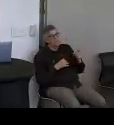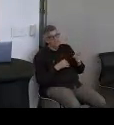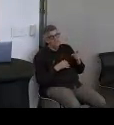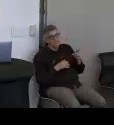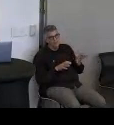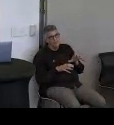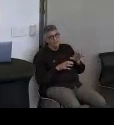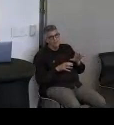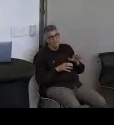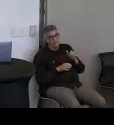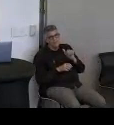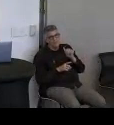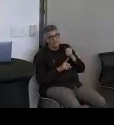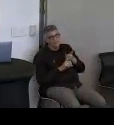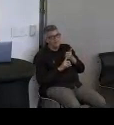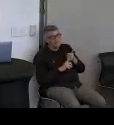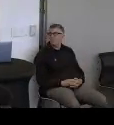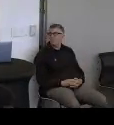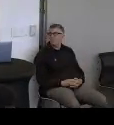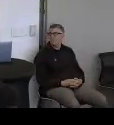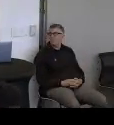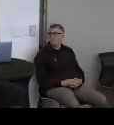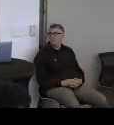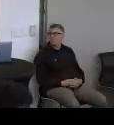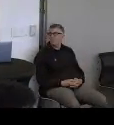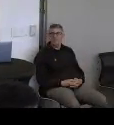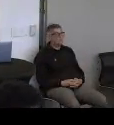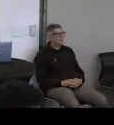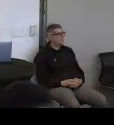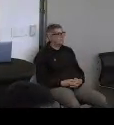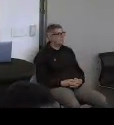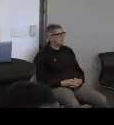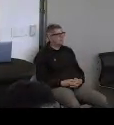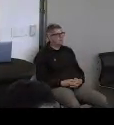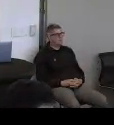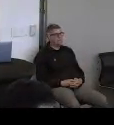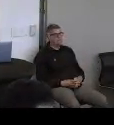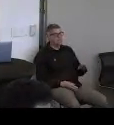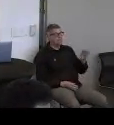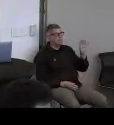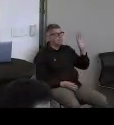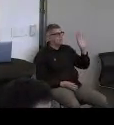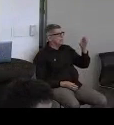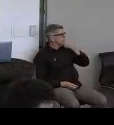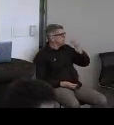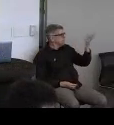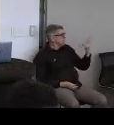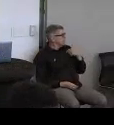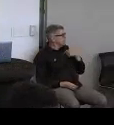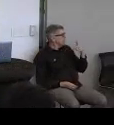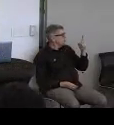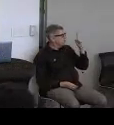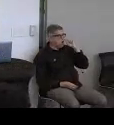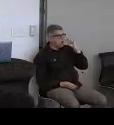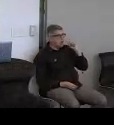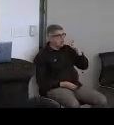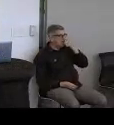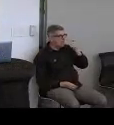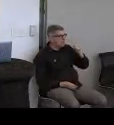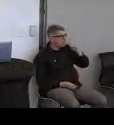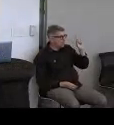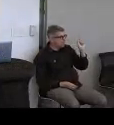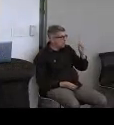we're just going to swell the papers for you. So I just took an interesting question that I thought people might